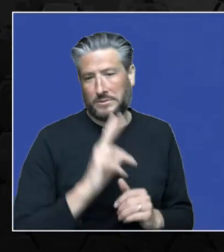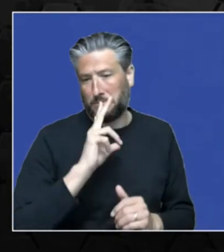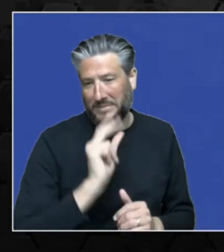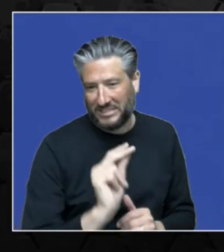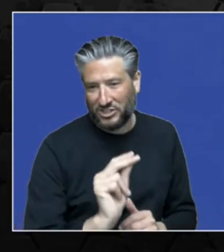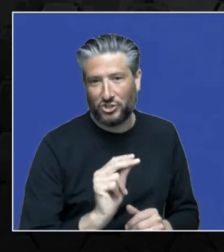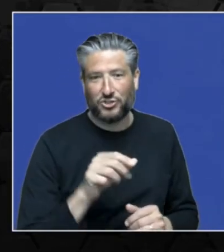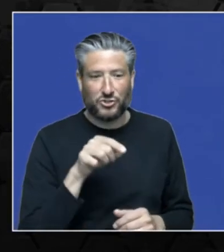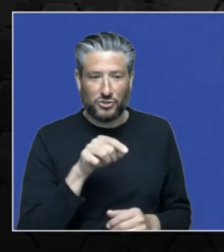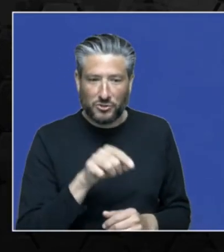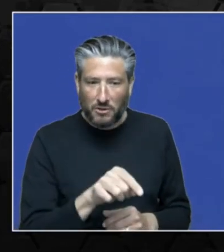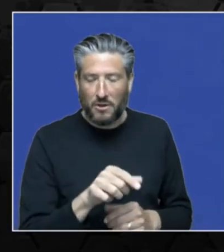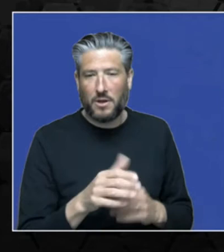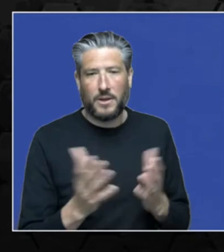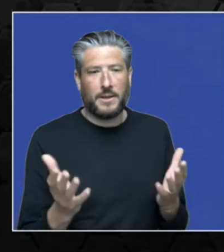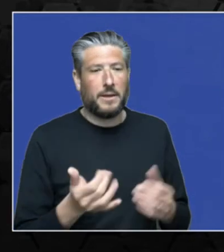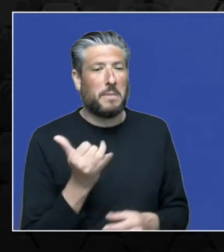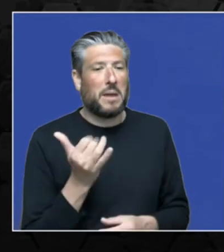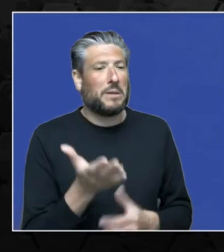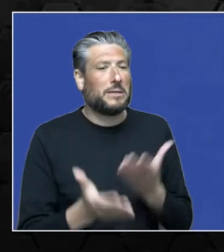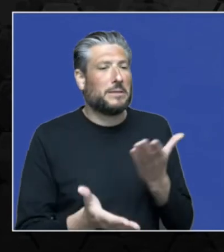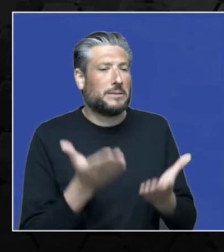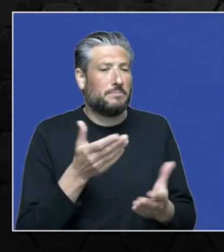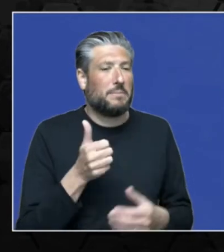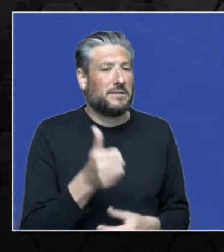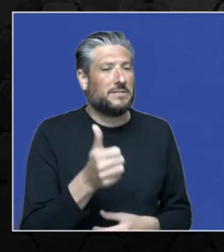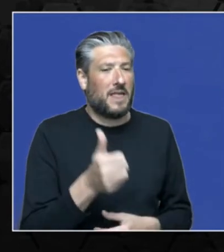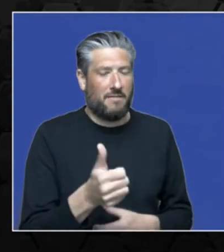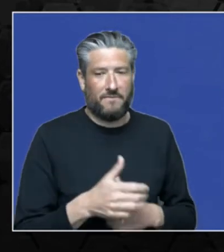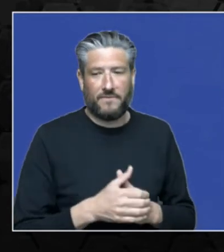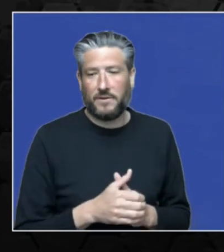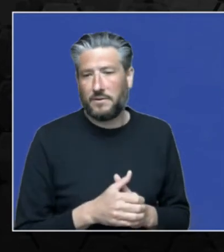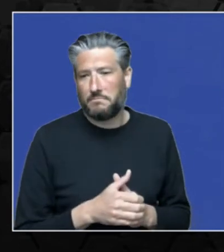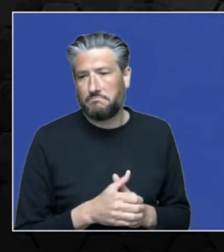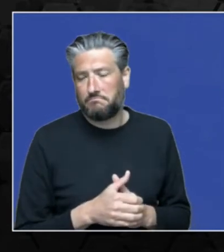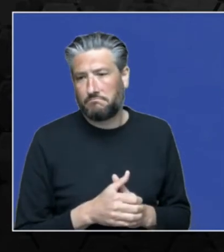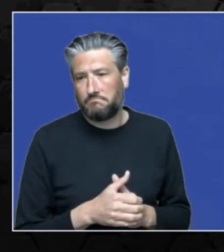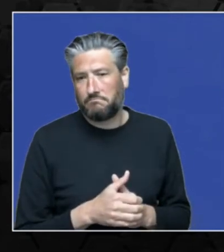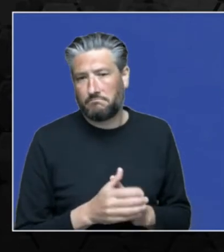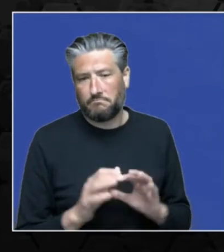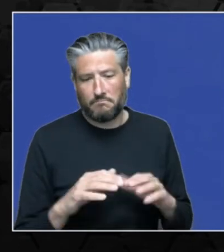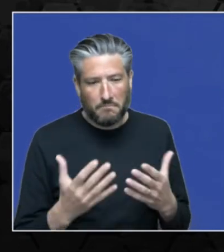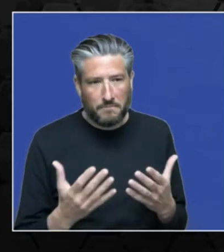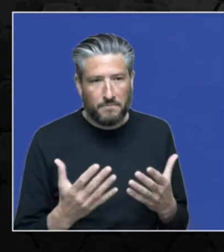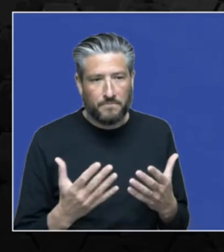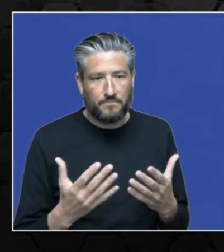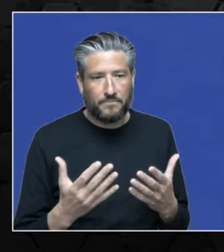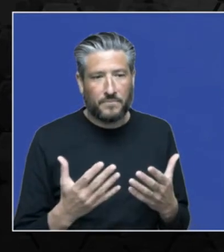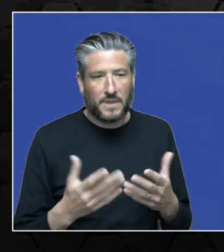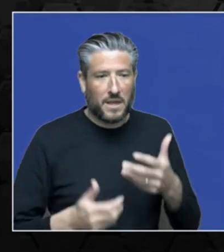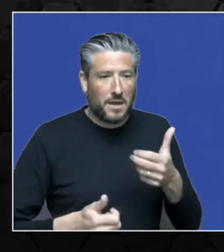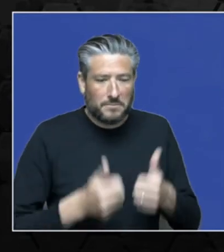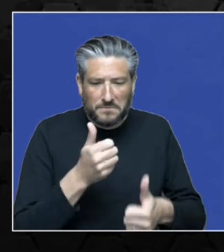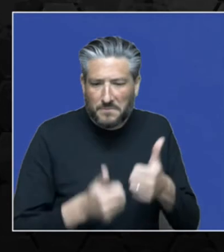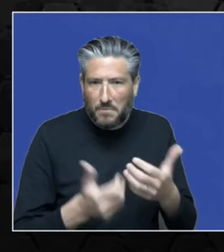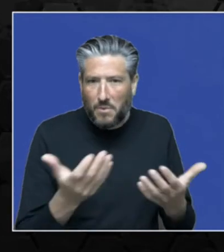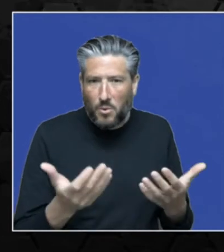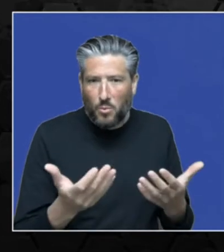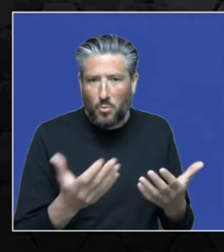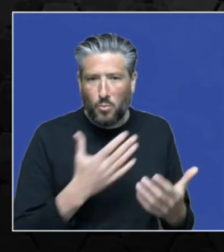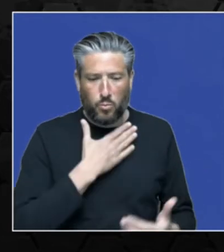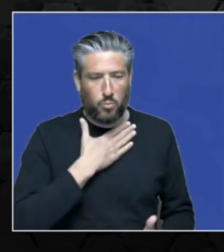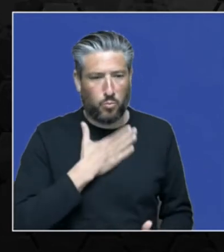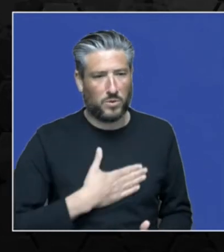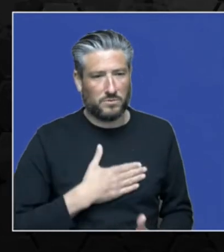if you're a student, you might be attending a lot of hackathons, for example. So you can use like the Azure Cognitive Services to add machine learning to your